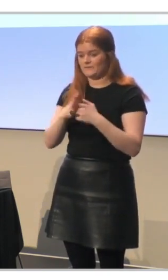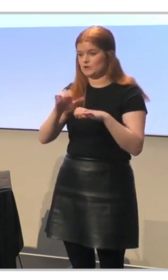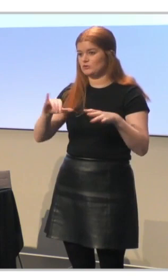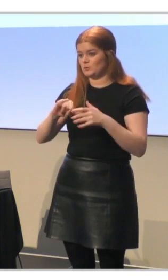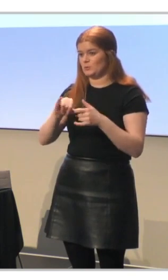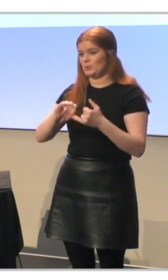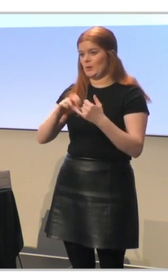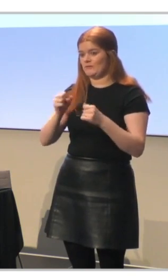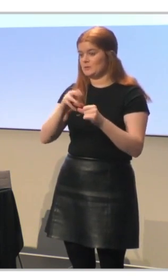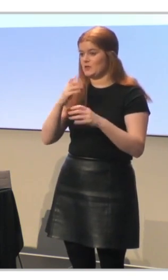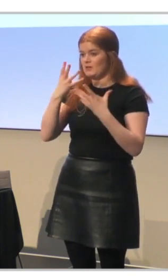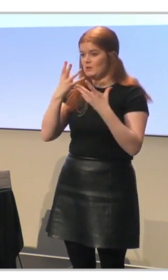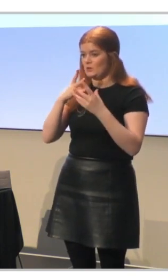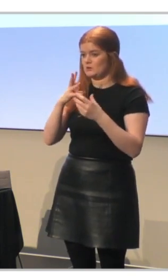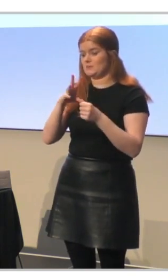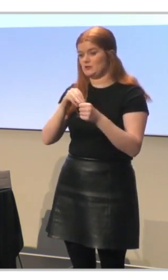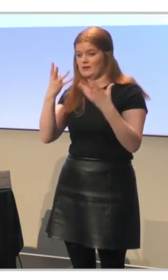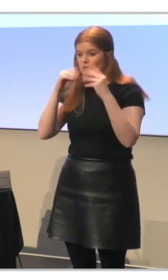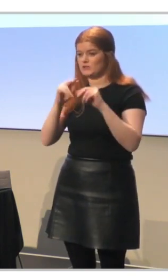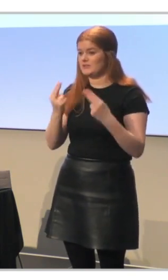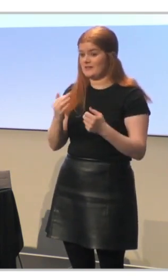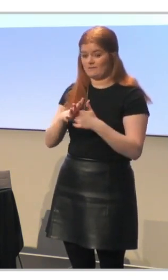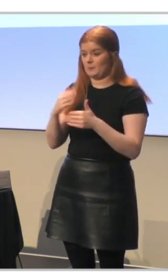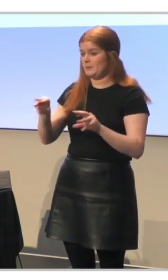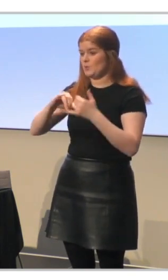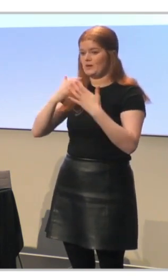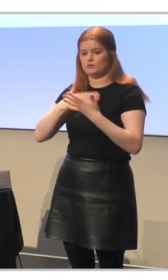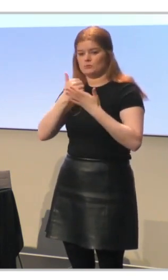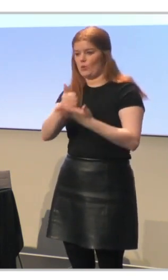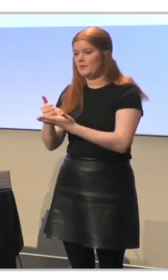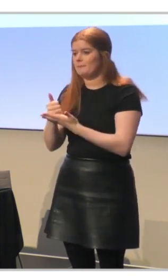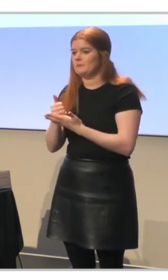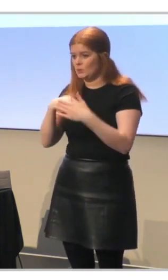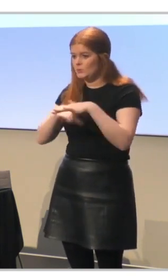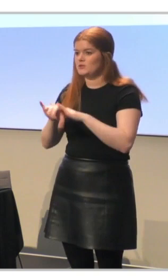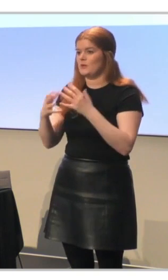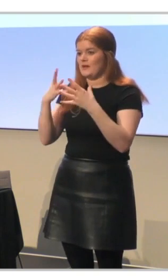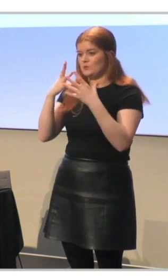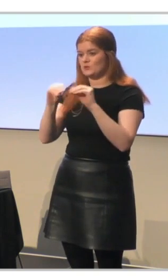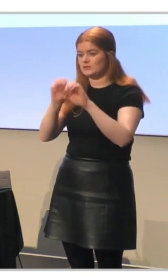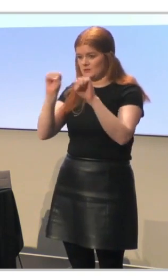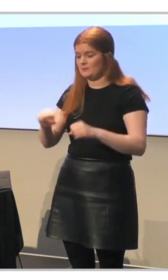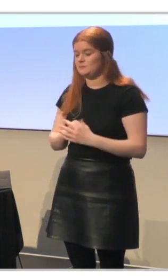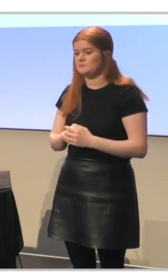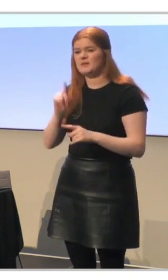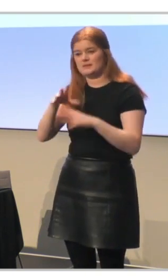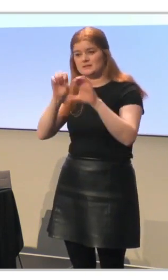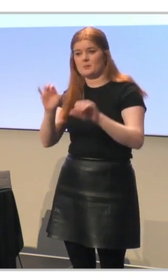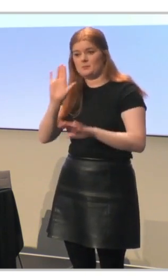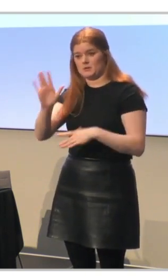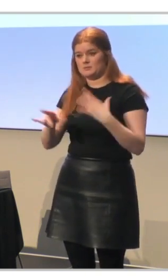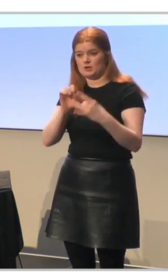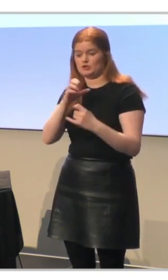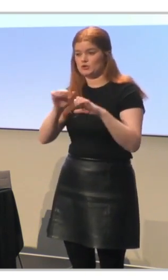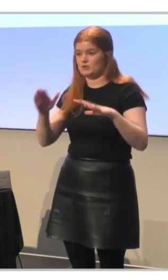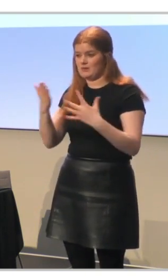education needs and those who seek to support them in navigating the education system. This system must ensure that their children